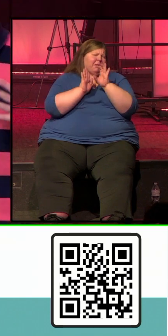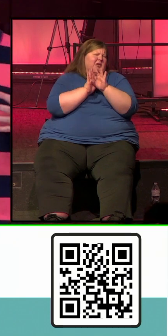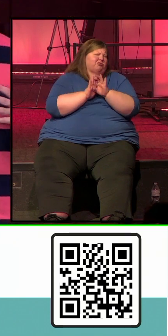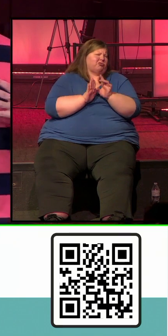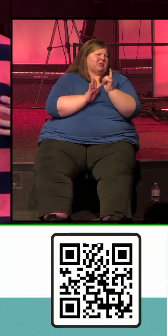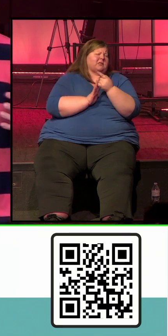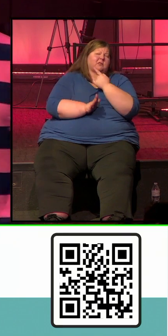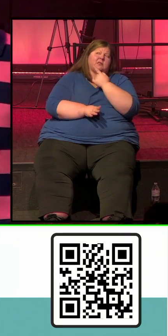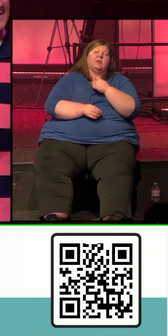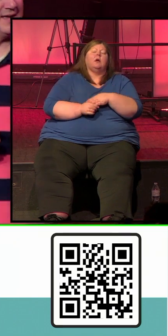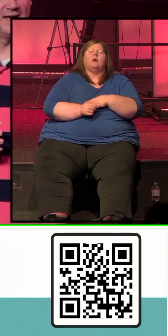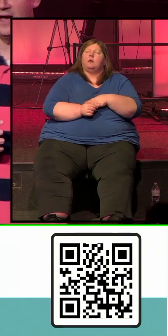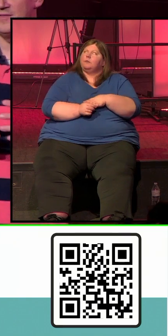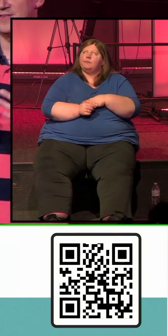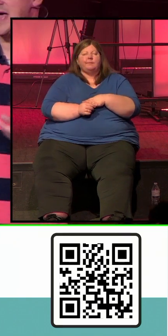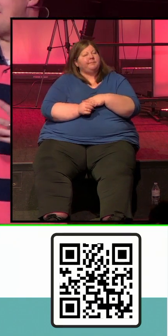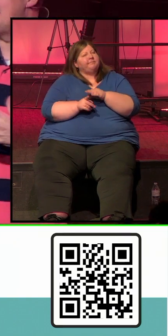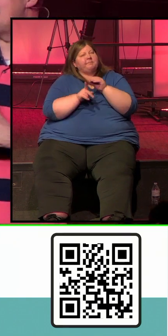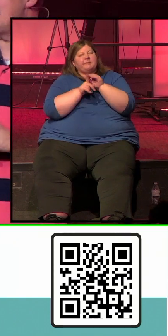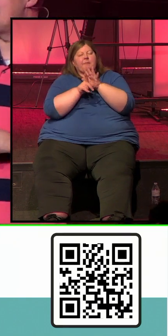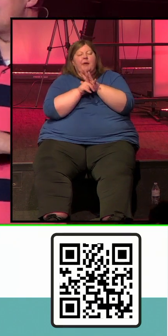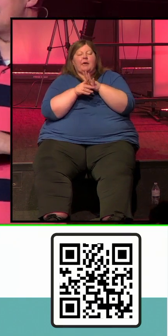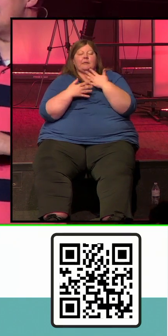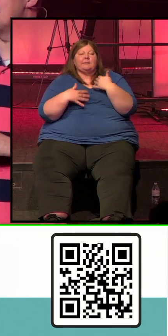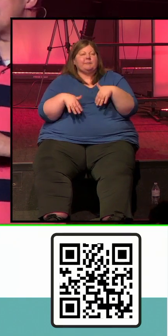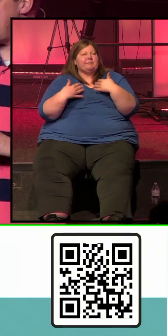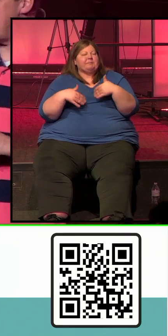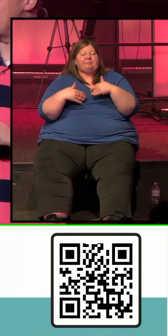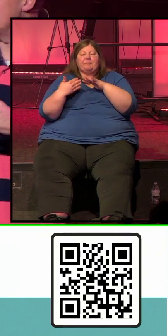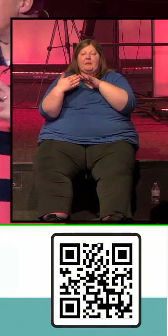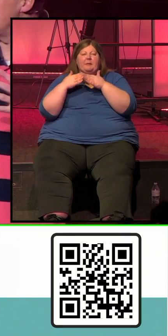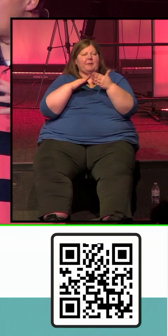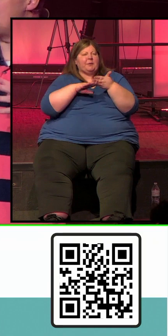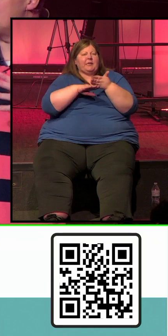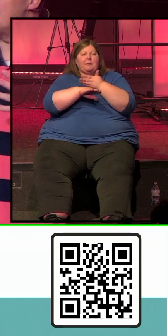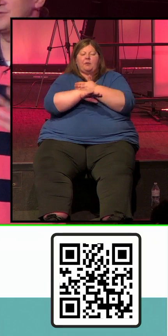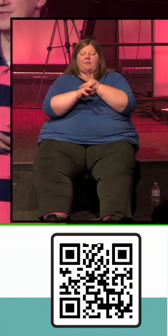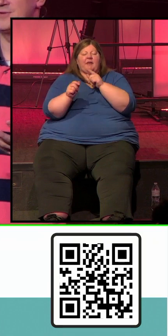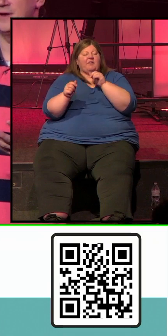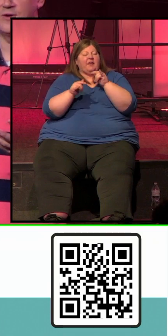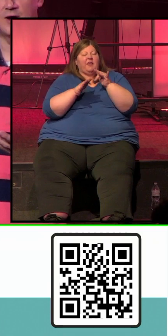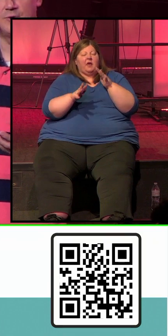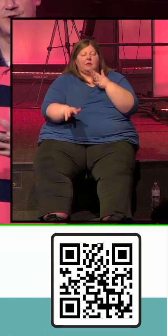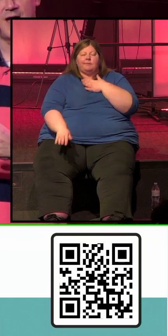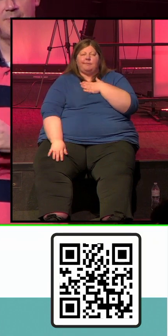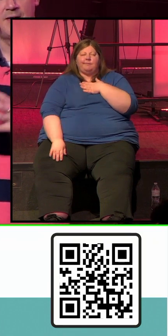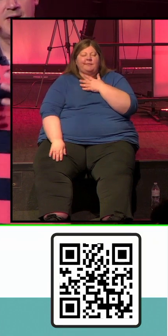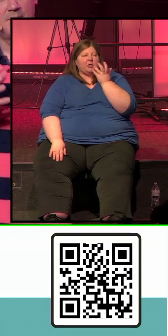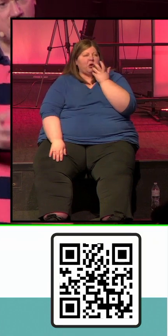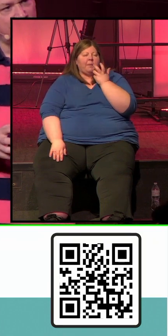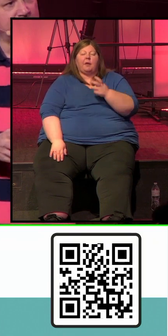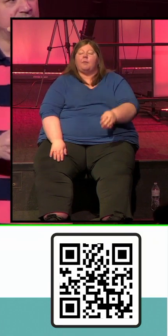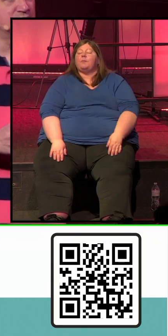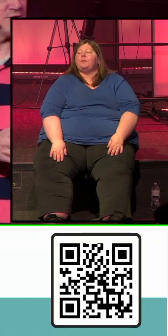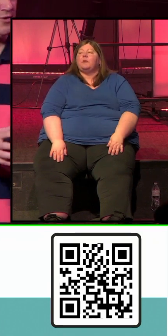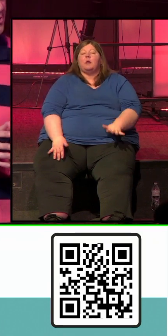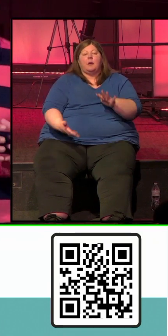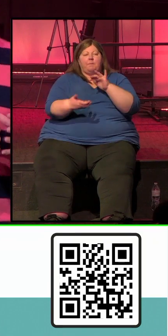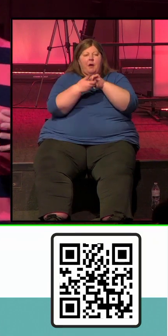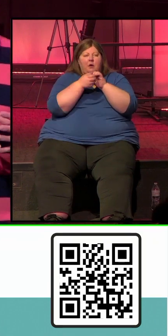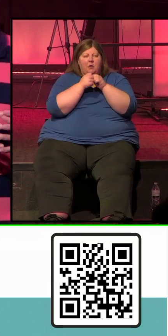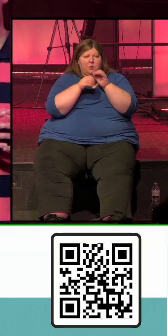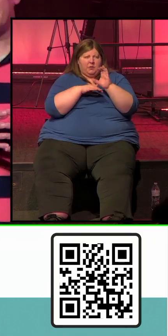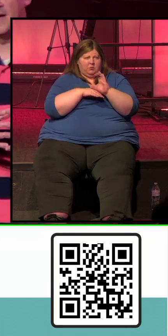the life and the impact that has happened in that community, and the staff that are all there just doing an incredible job, partnering with a